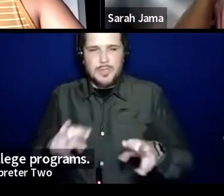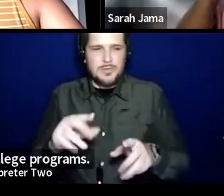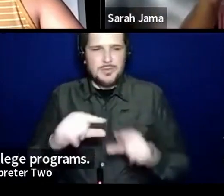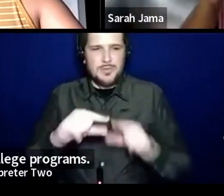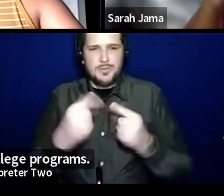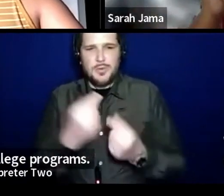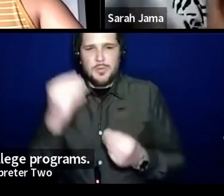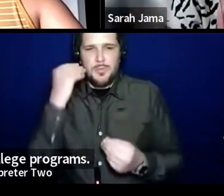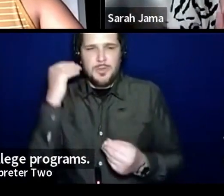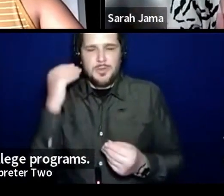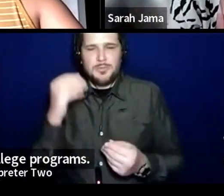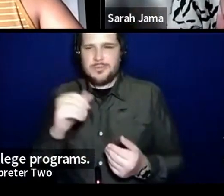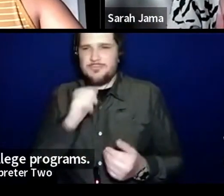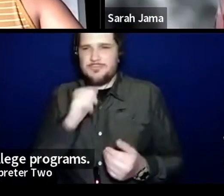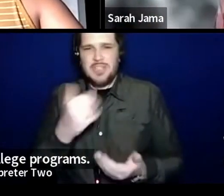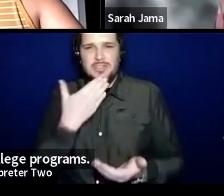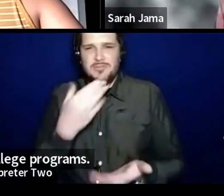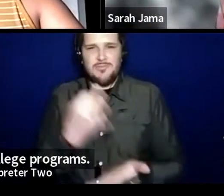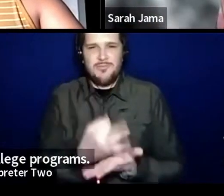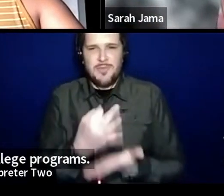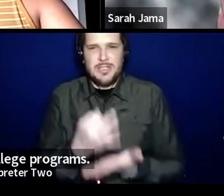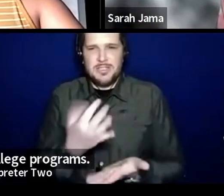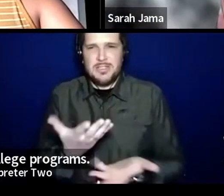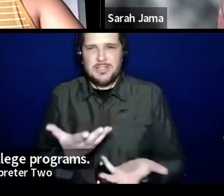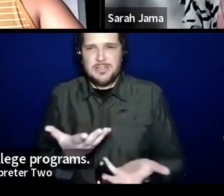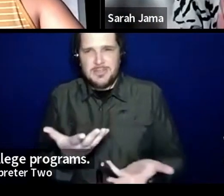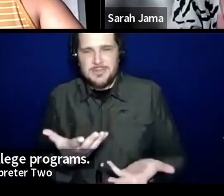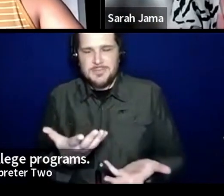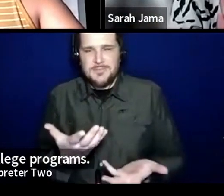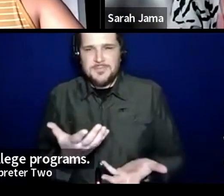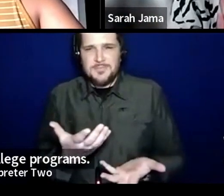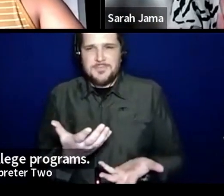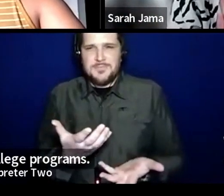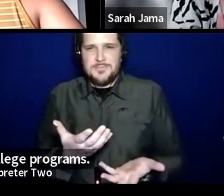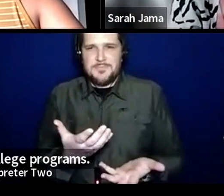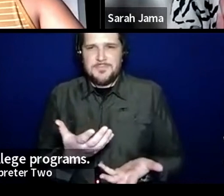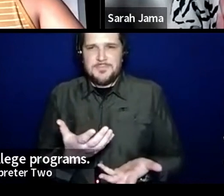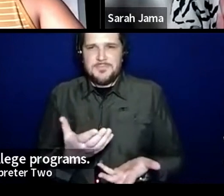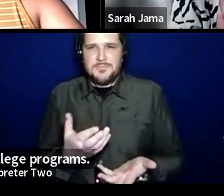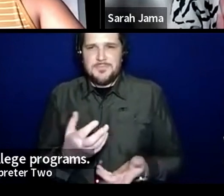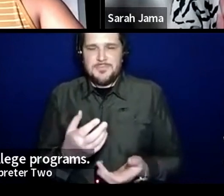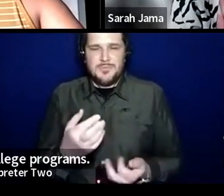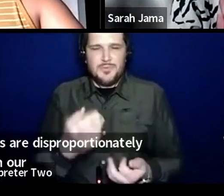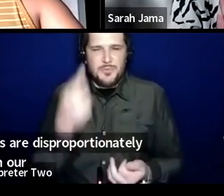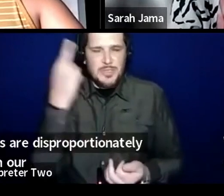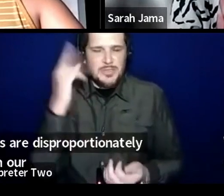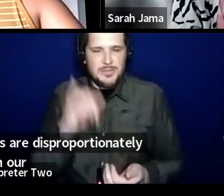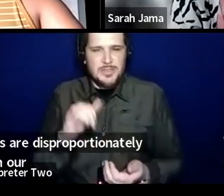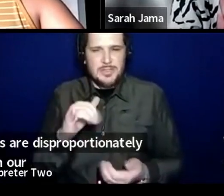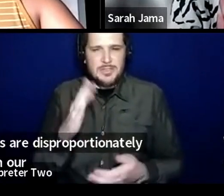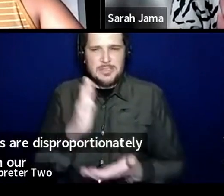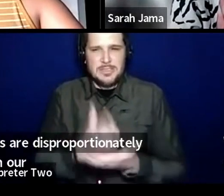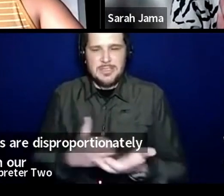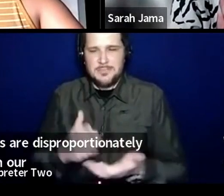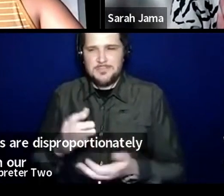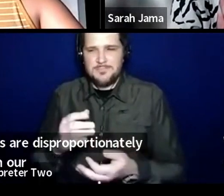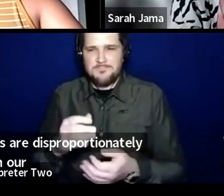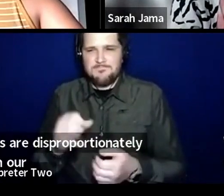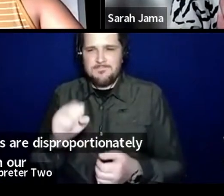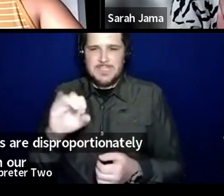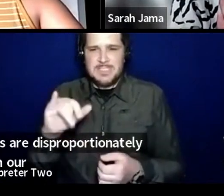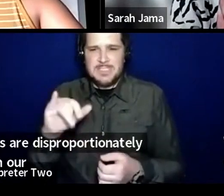disproportionately funded within our developmental services regimes. So recognizing that congregate settings are